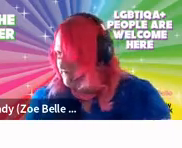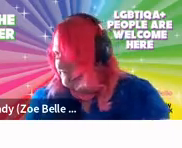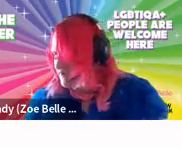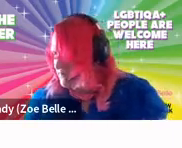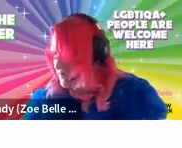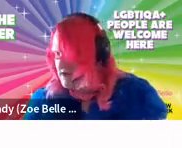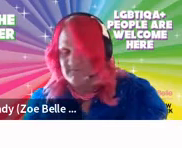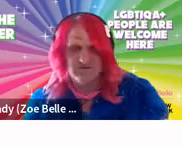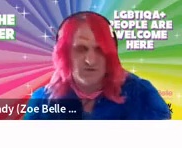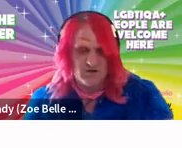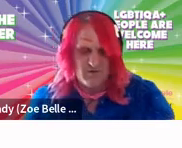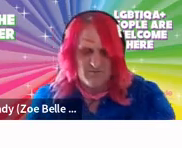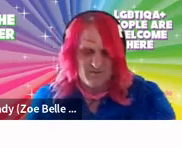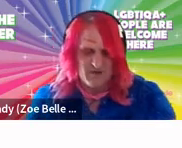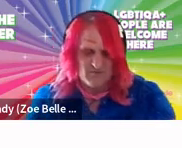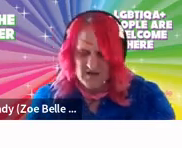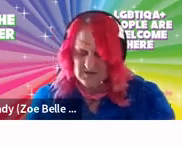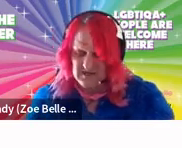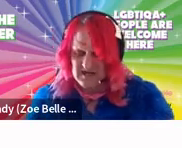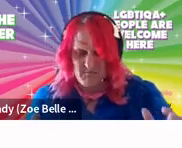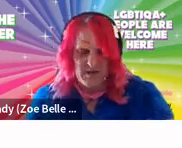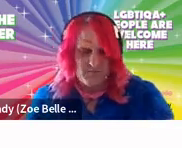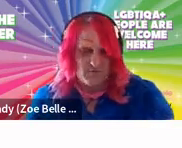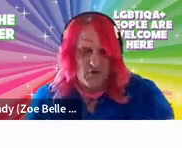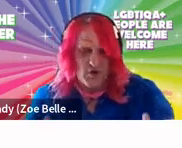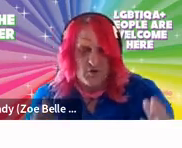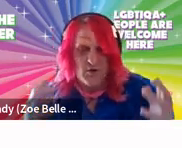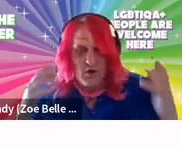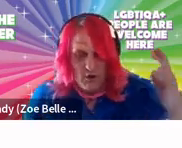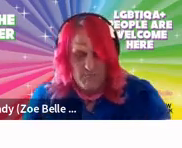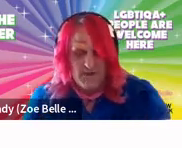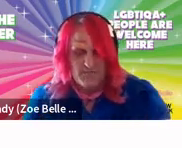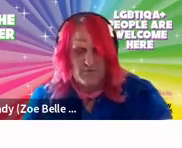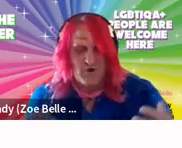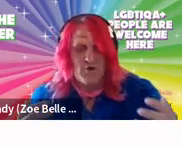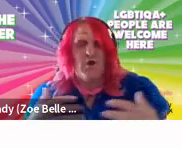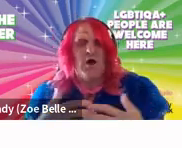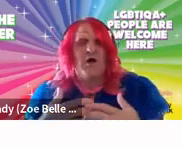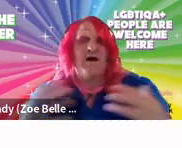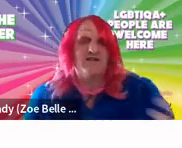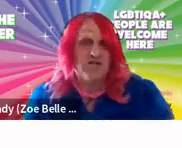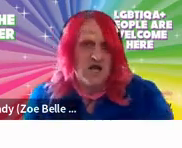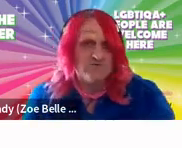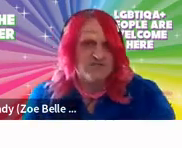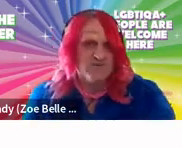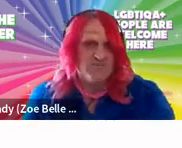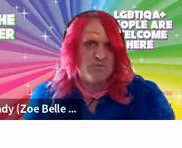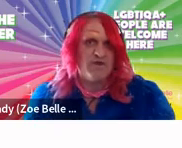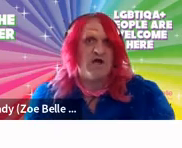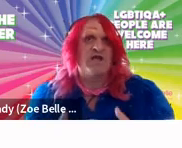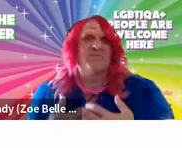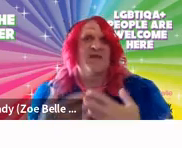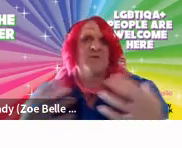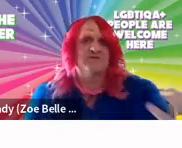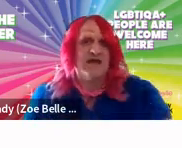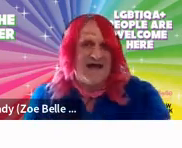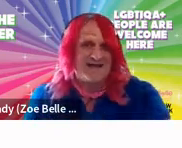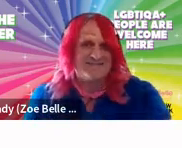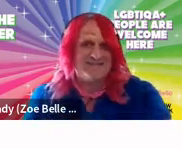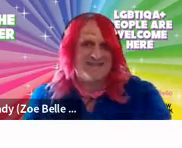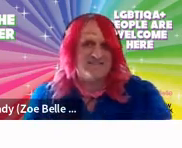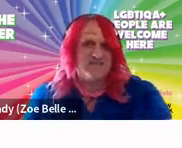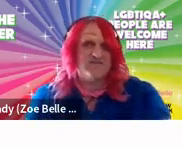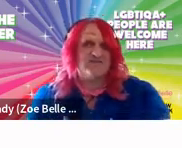around making them feel more comfortable. And it might be around letting people know, or people know about the types of people that are going to be able